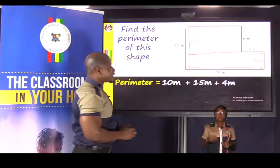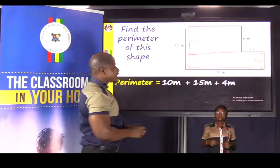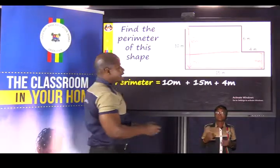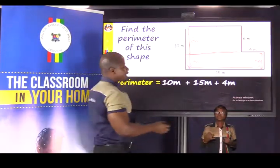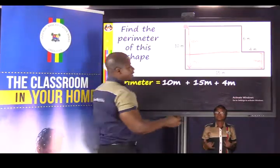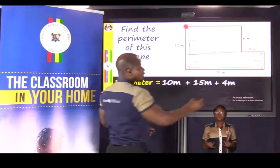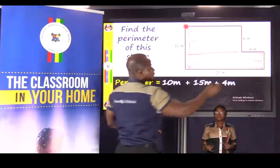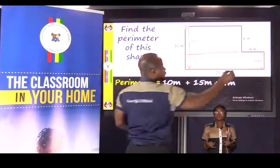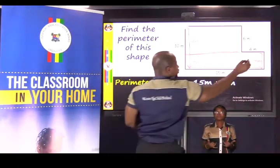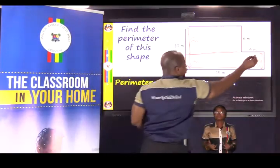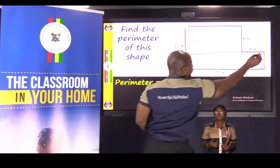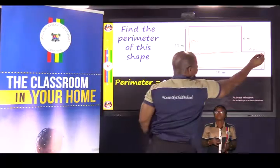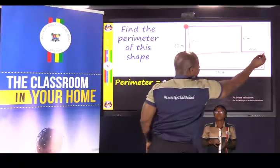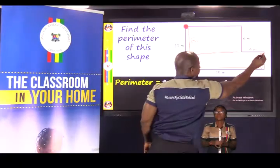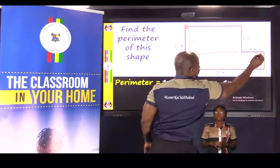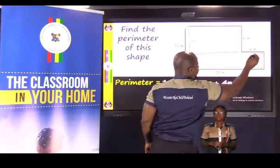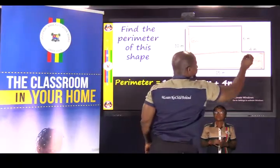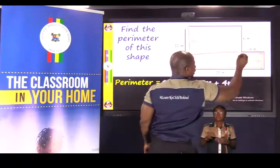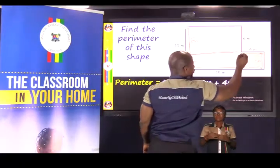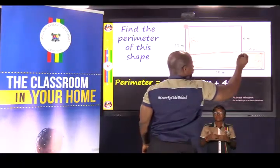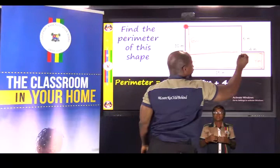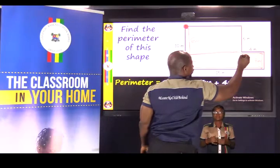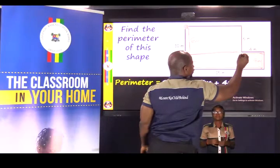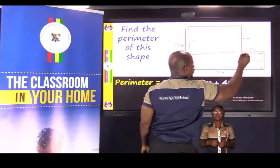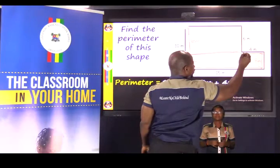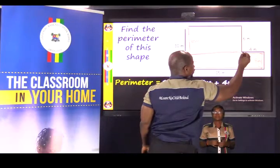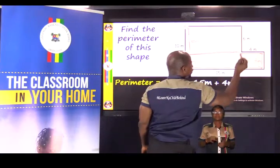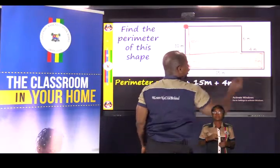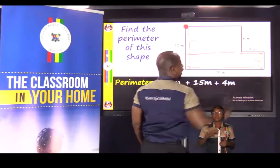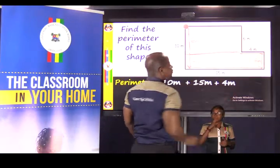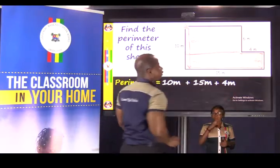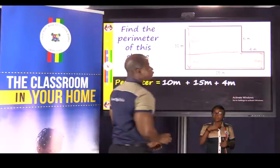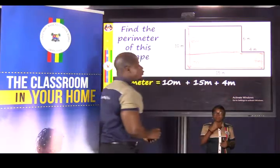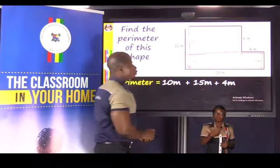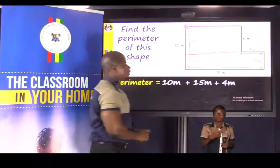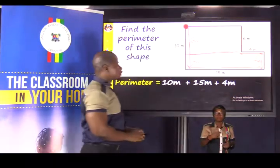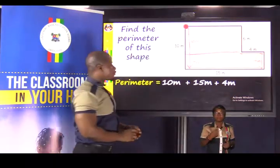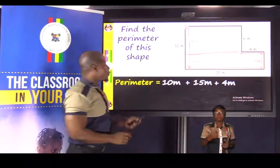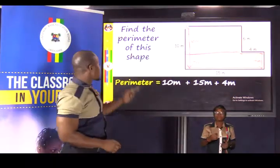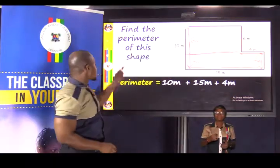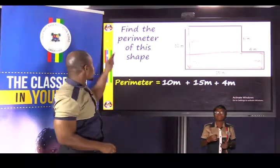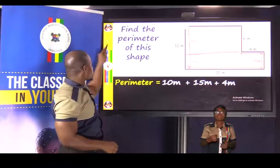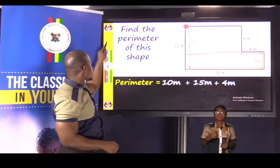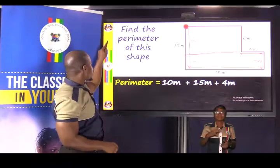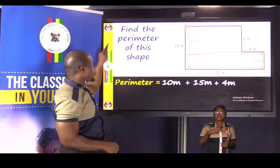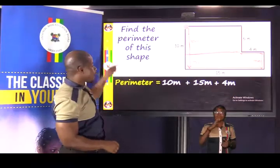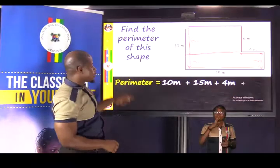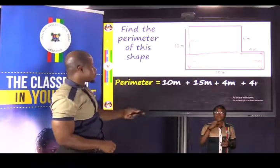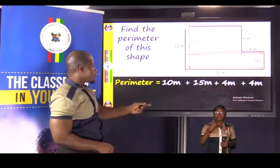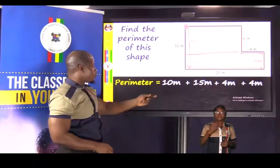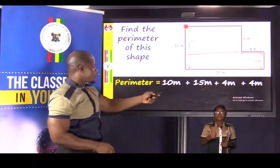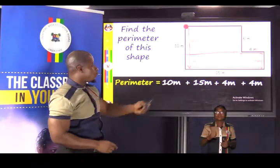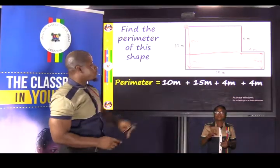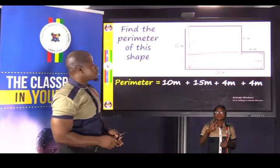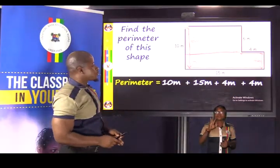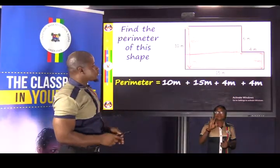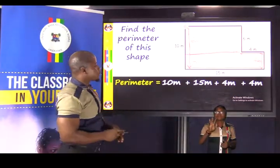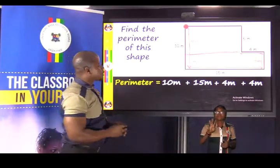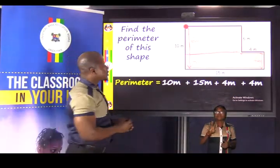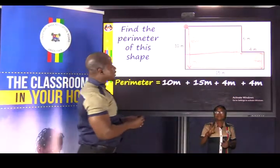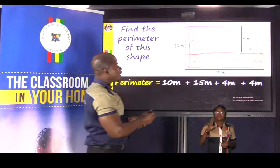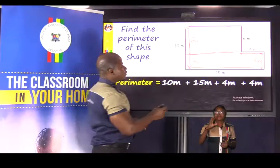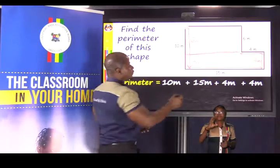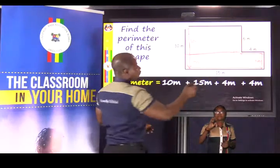jumping. And now from this point back to this point, I've been told is 4 meters as well. So I'll write 4